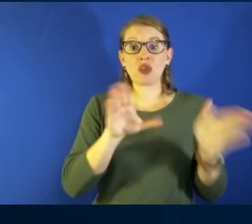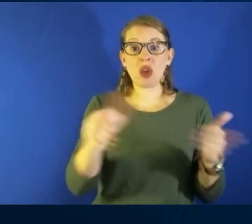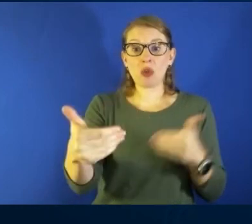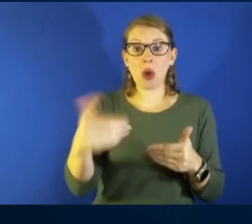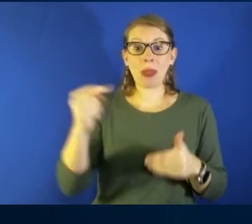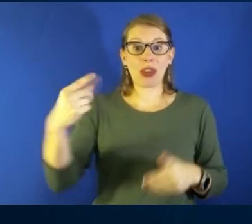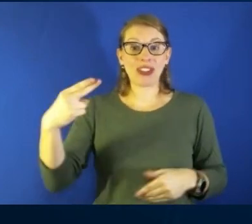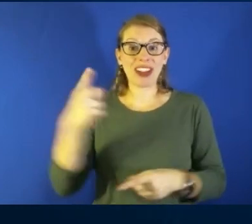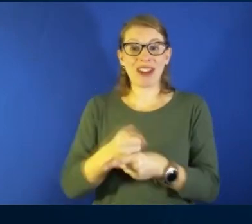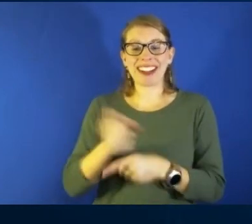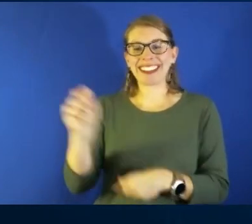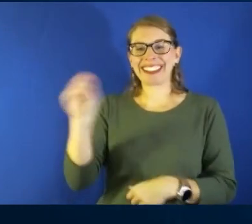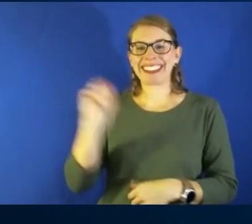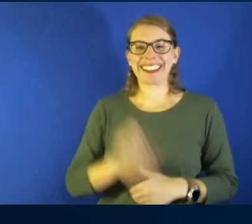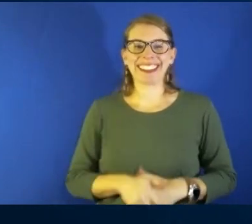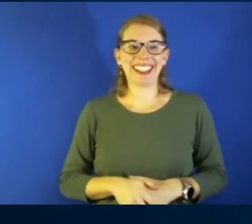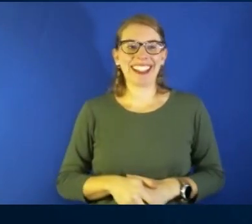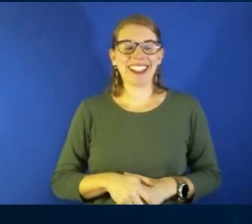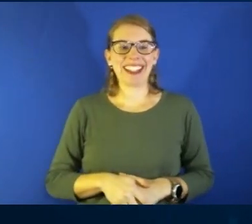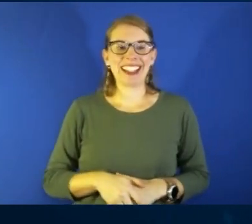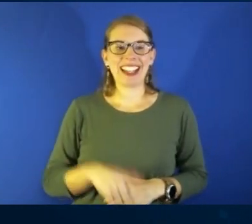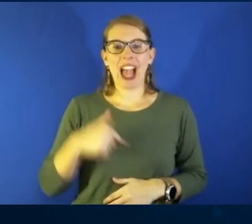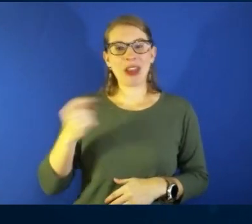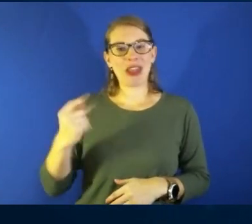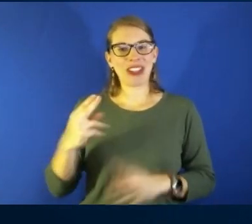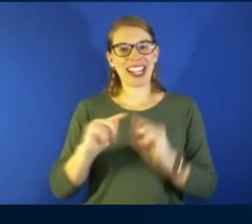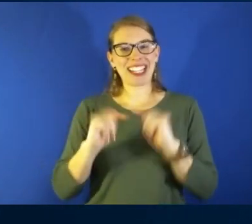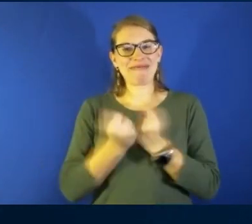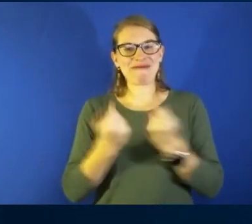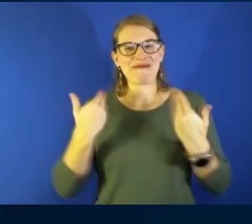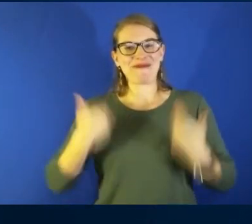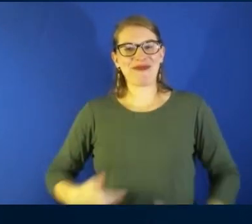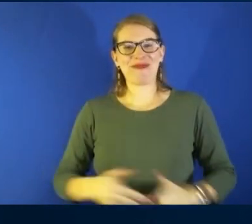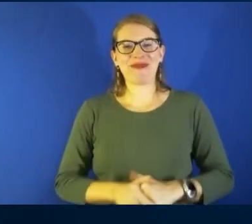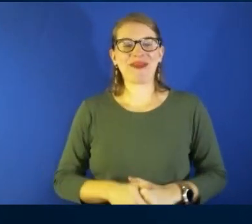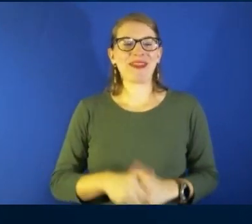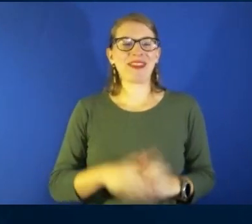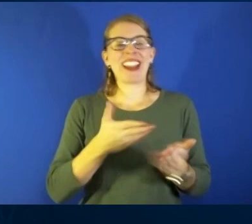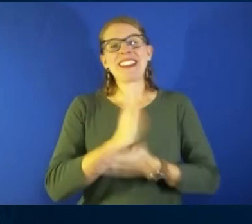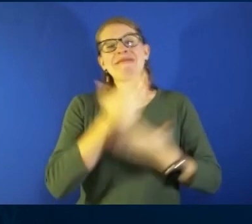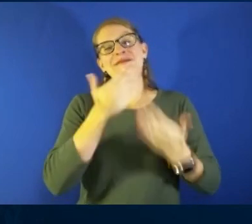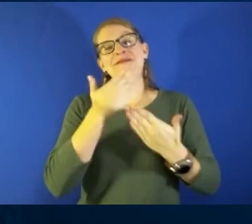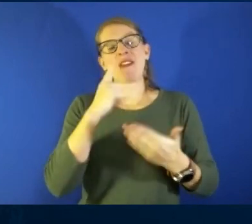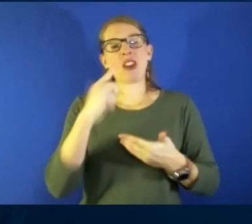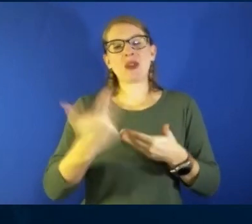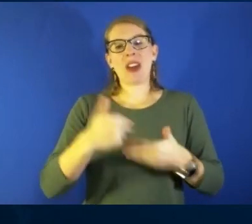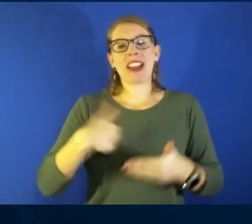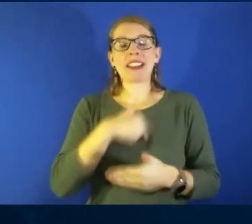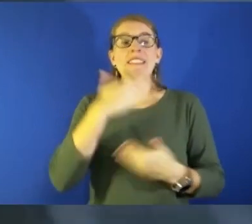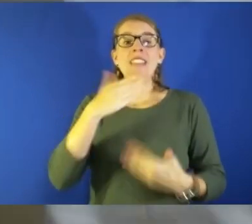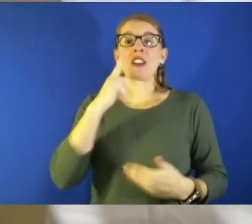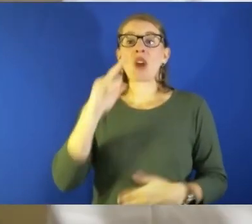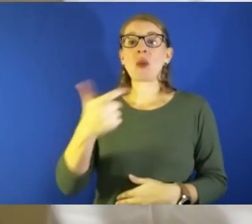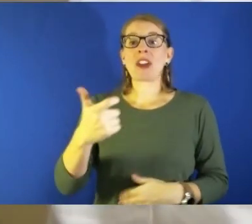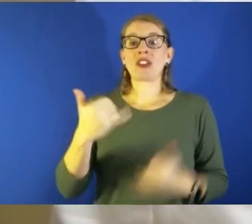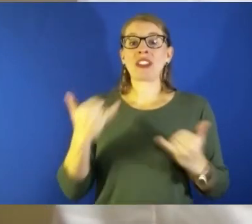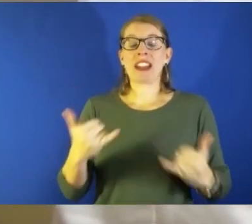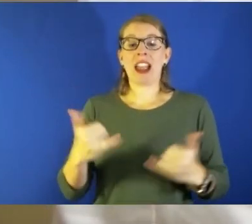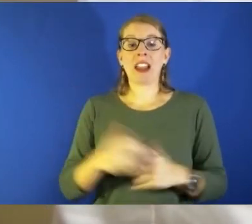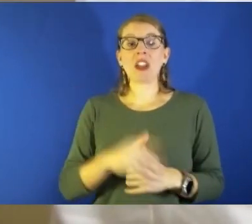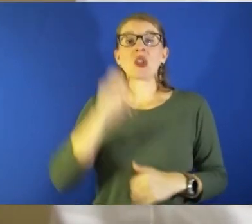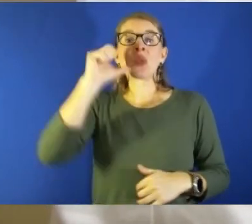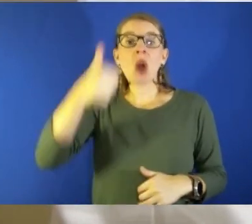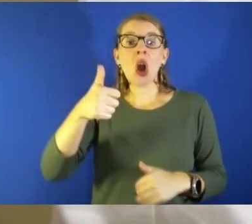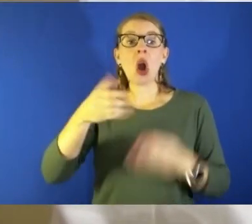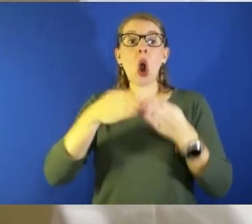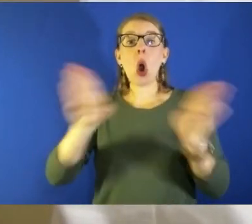Yeah. All right. I'm the Thursday team. You're the Thursday team. All right. Thank you so much for being with us. And thank you all for being with us today. Tomorrow, Open Mics with